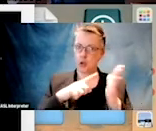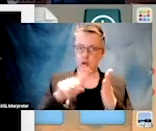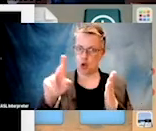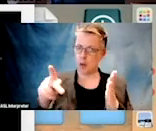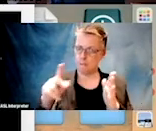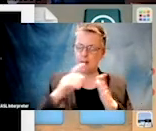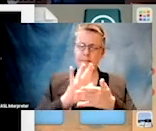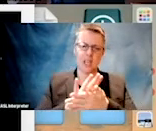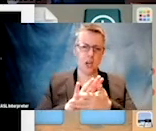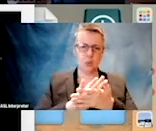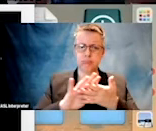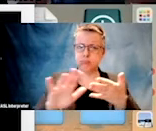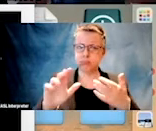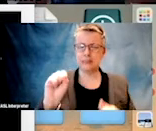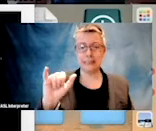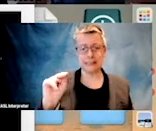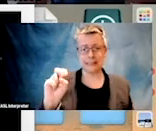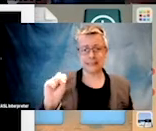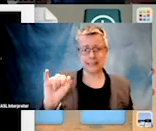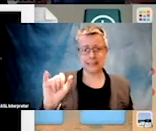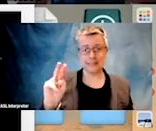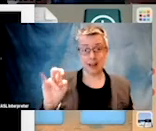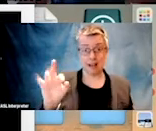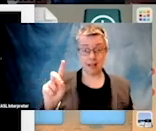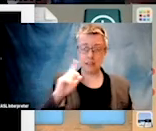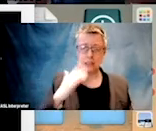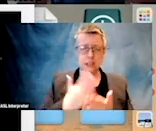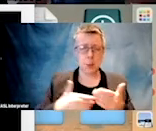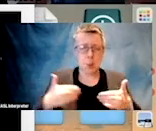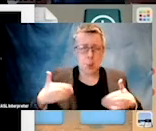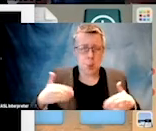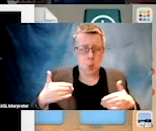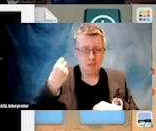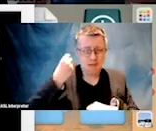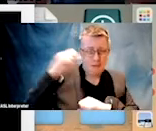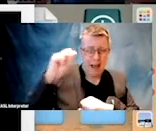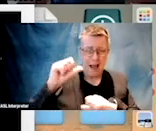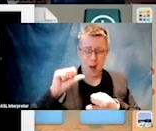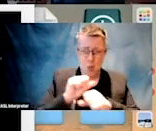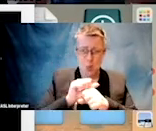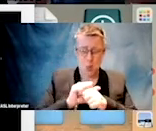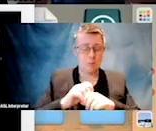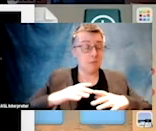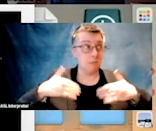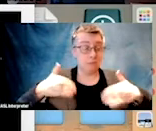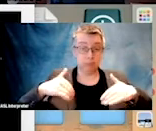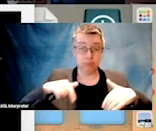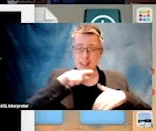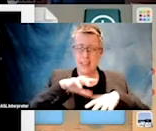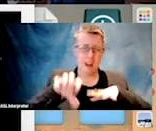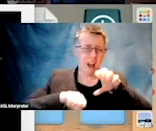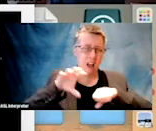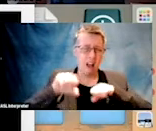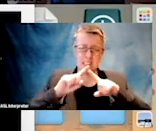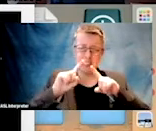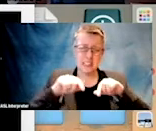um, videos of Sins Invalid. they do some of the most radical work anywhere. They've been taking on issues of